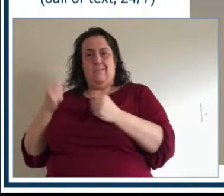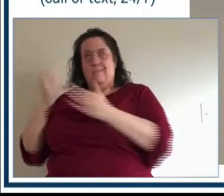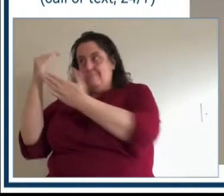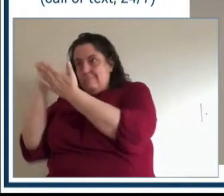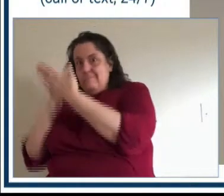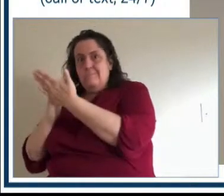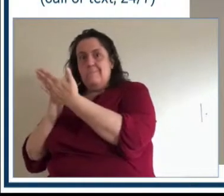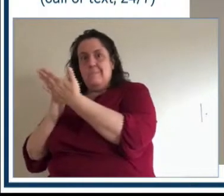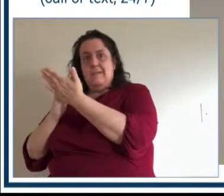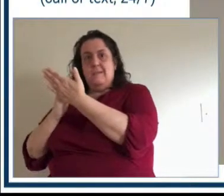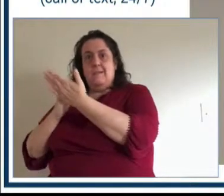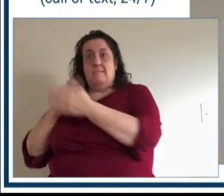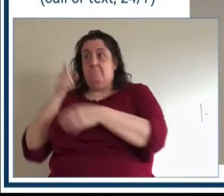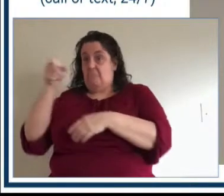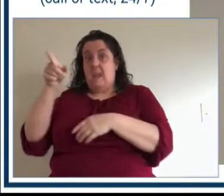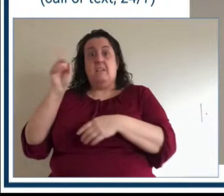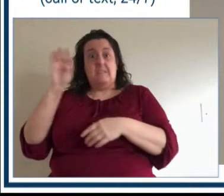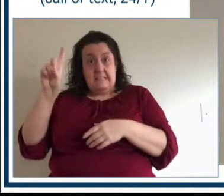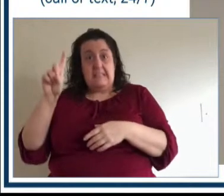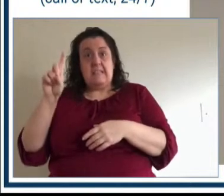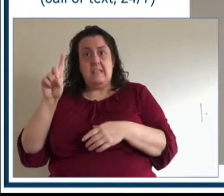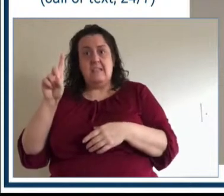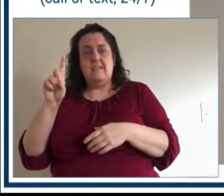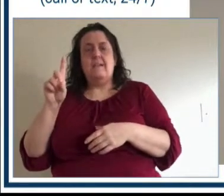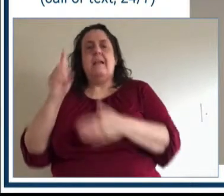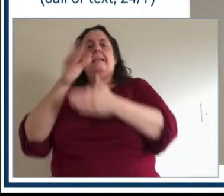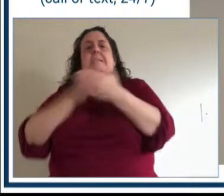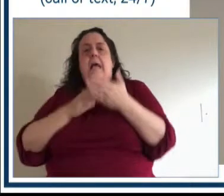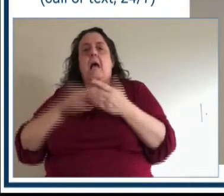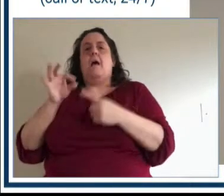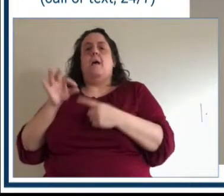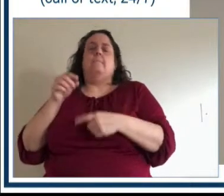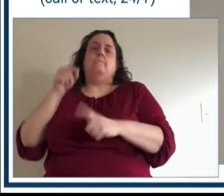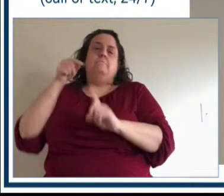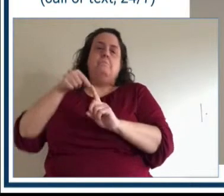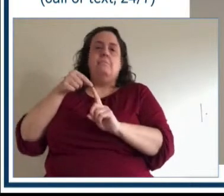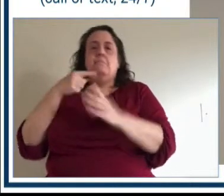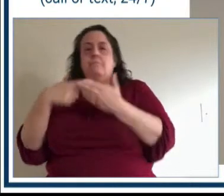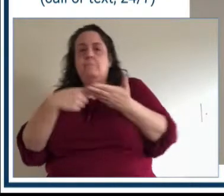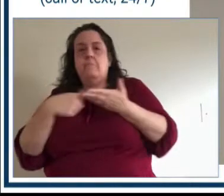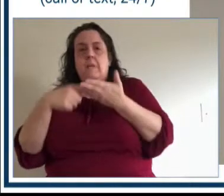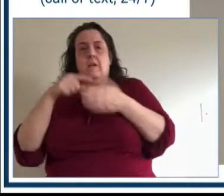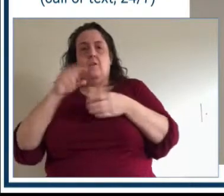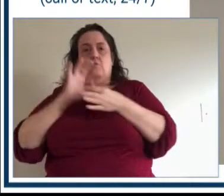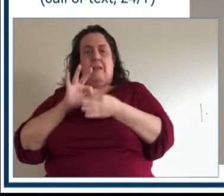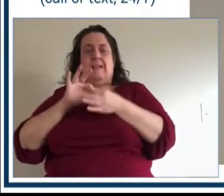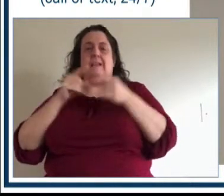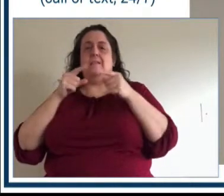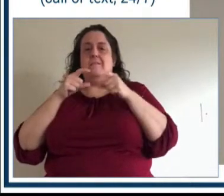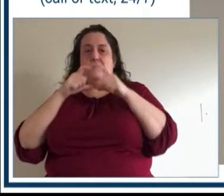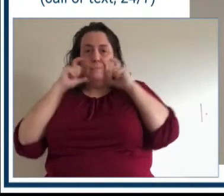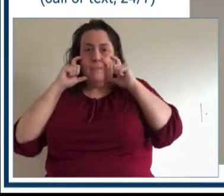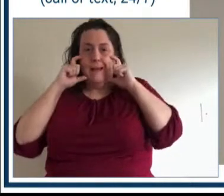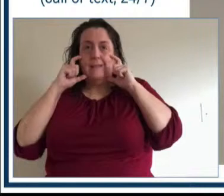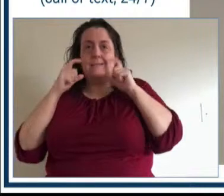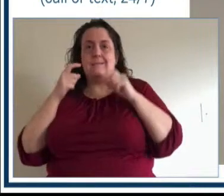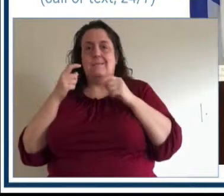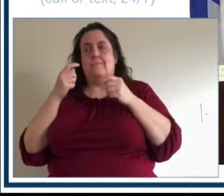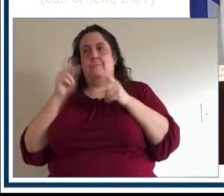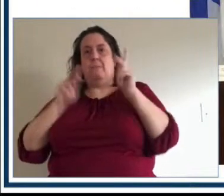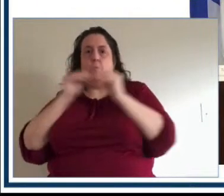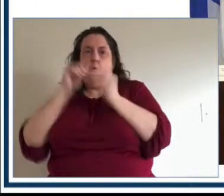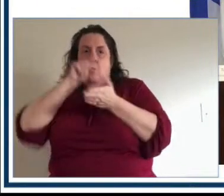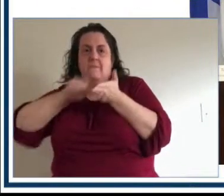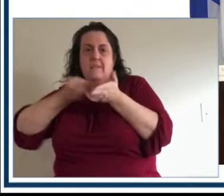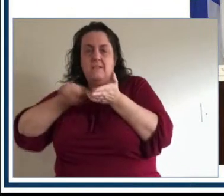by and large, they did. There's some questions around masking that are actively being followed up by our enforcement folks. Dr. Strang, speaking